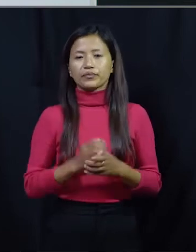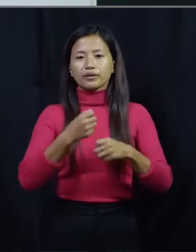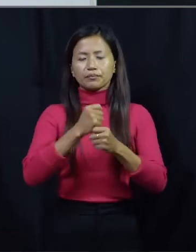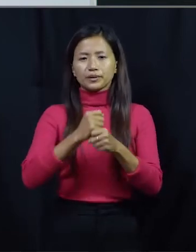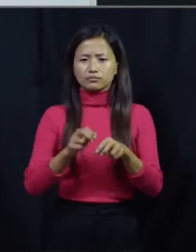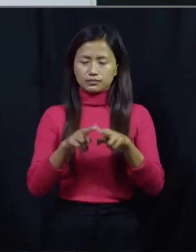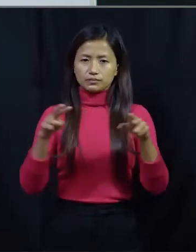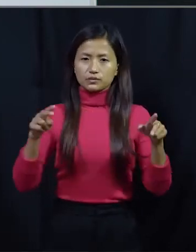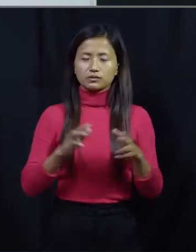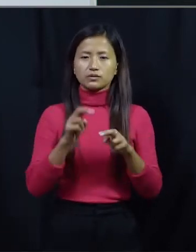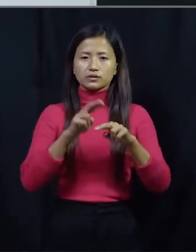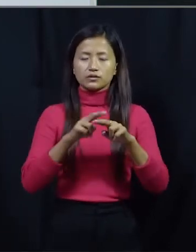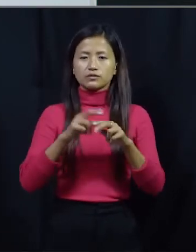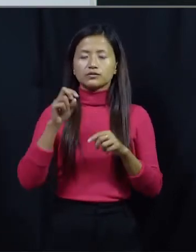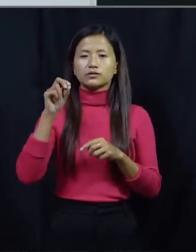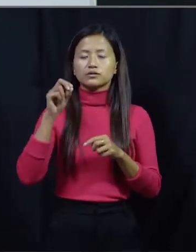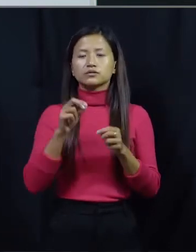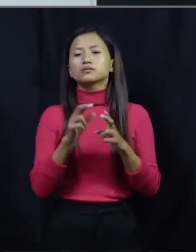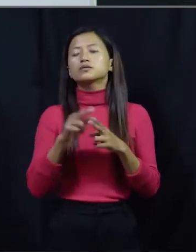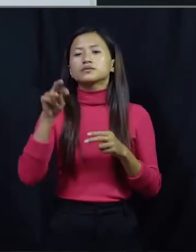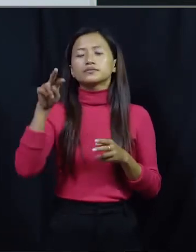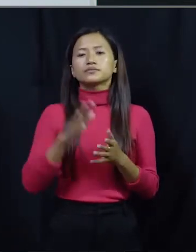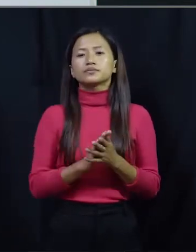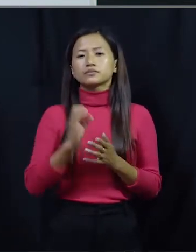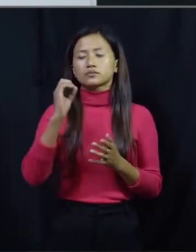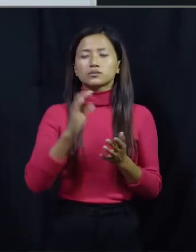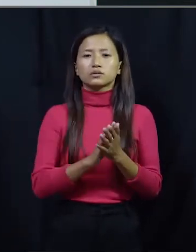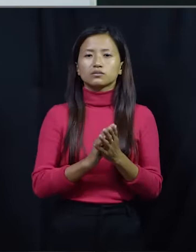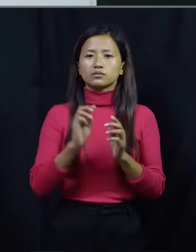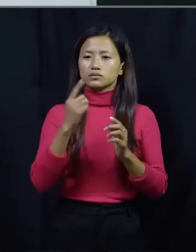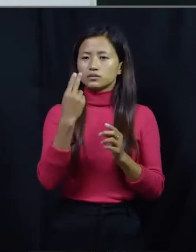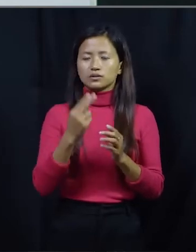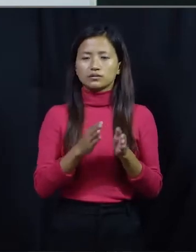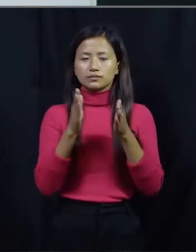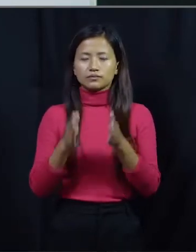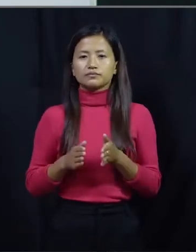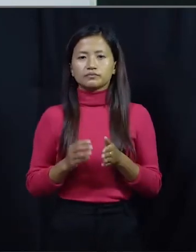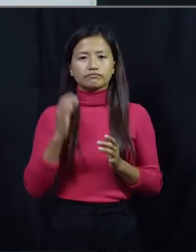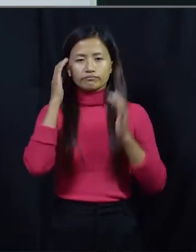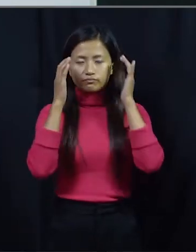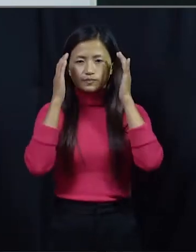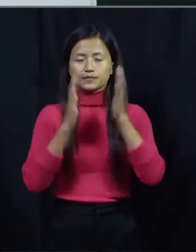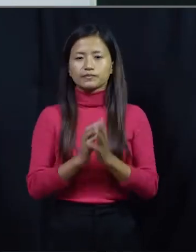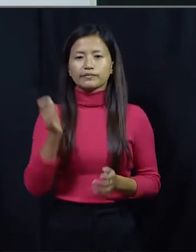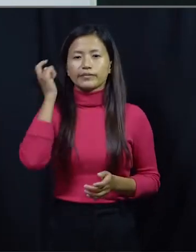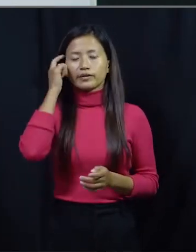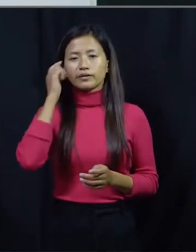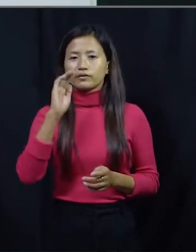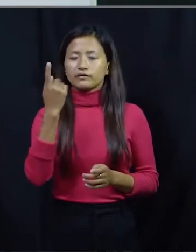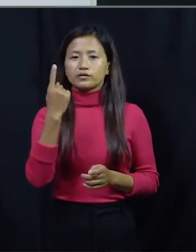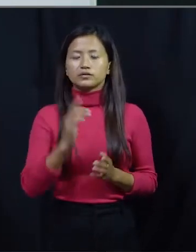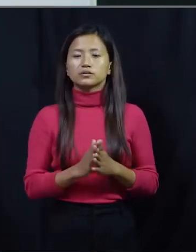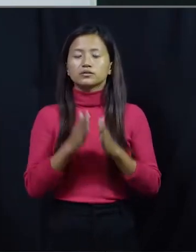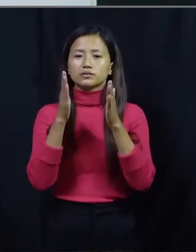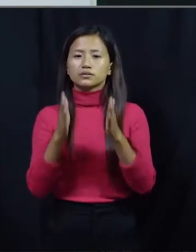any difference in the definition of function? No. We don't worry about the codomain. The second set we don't worry. Only we think about the first set,